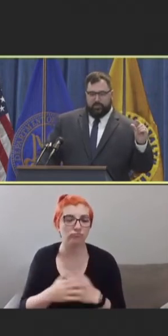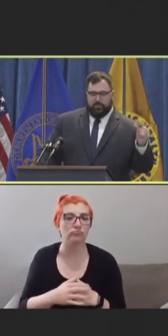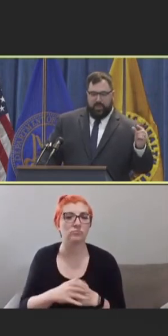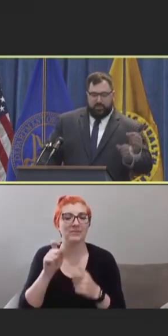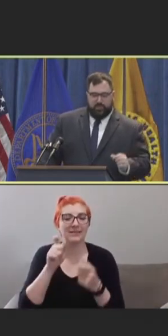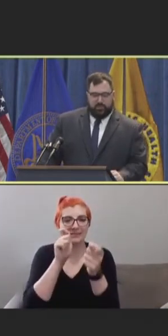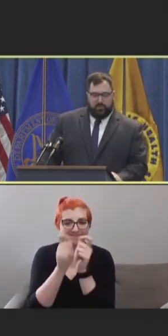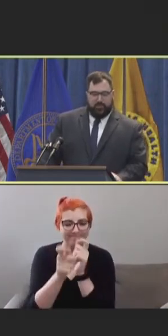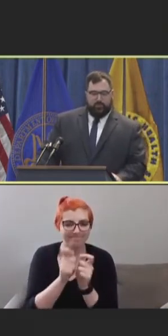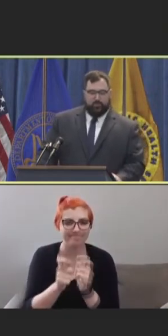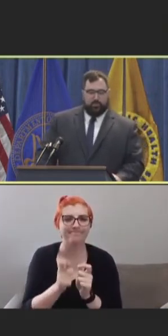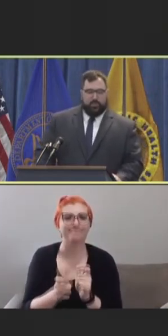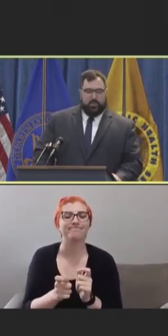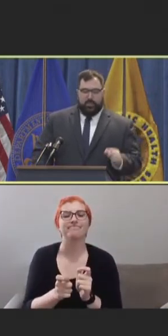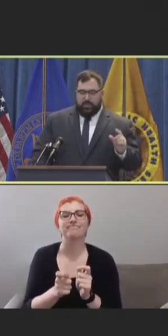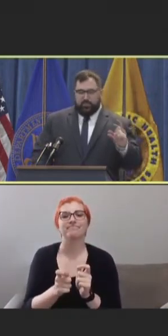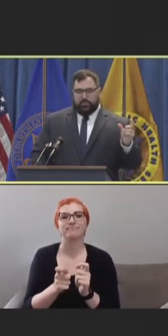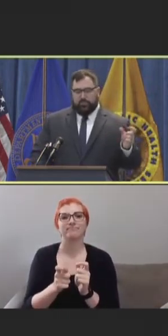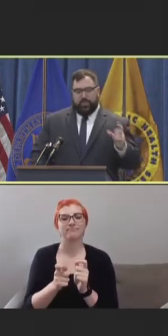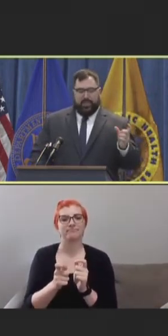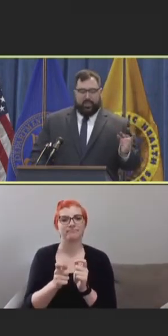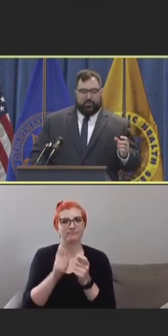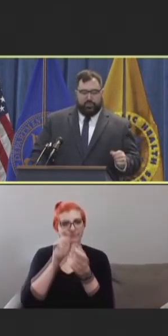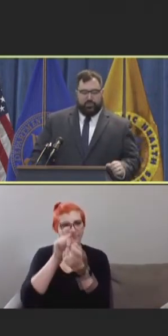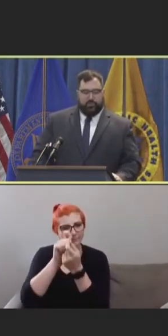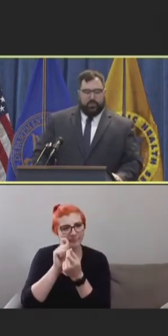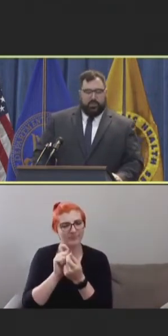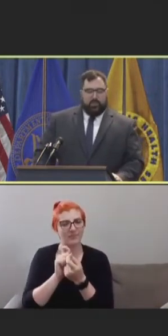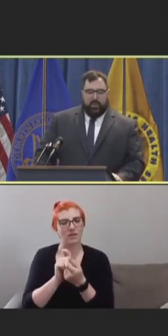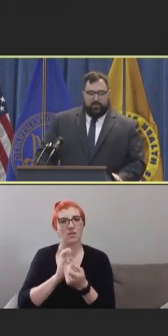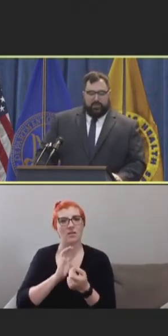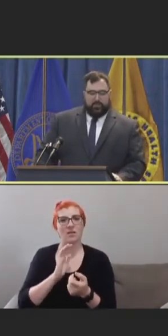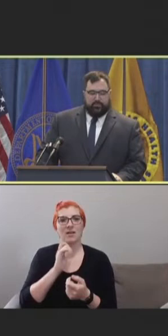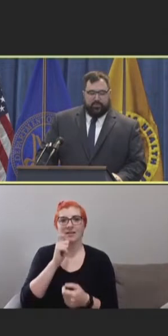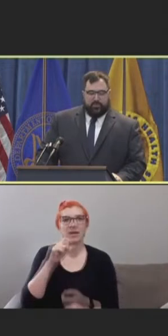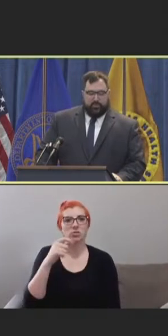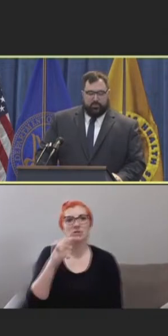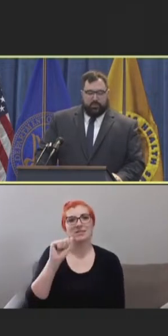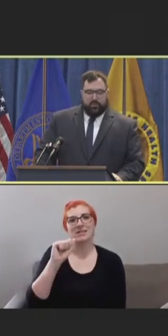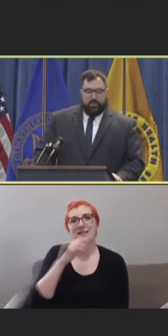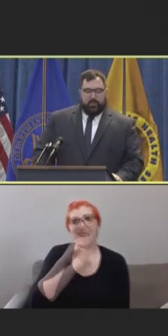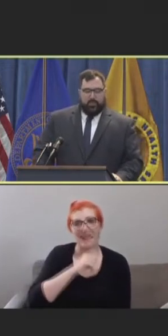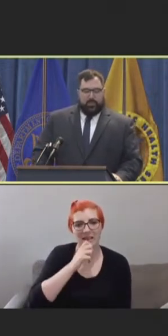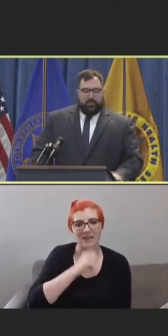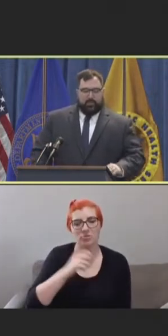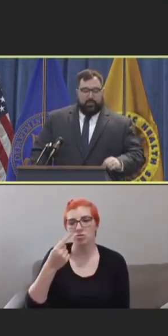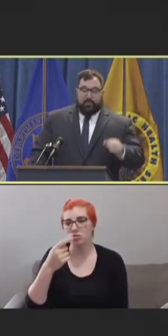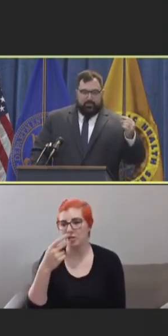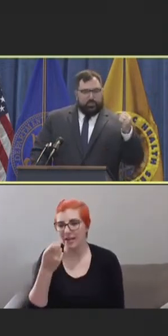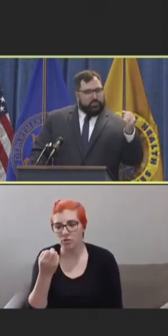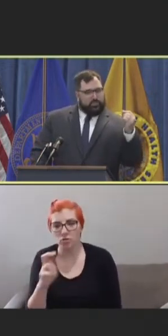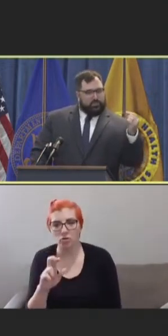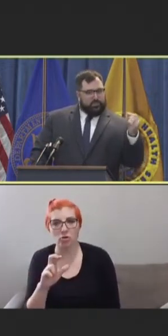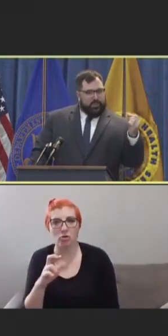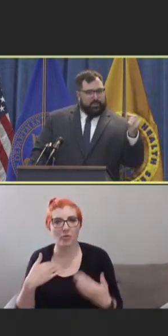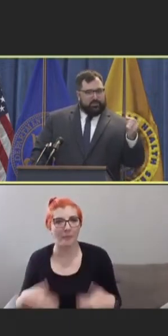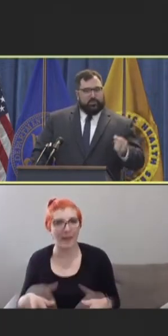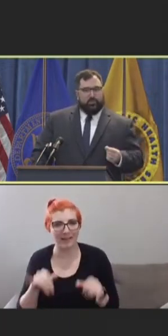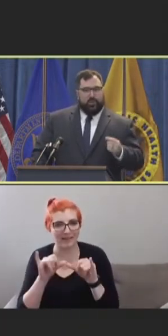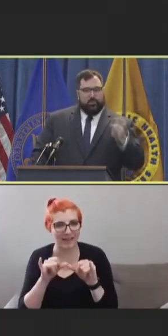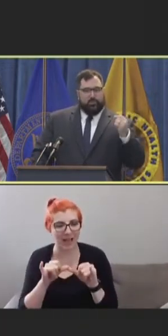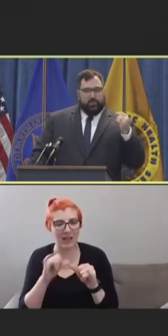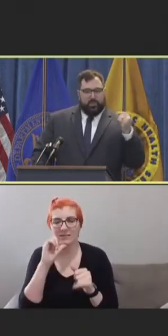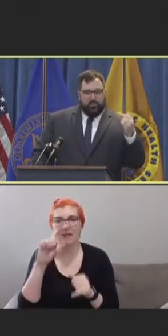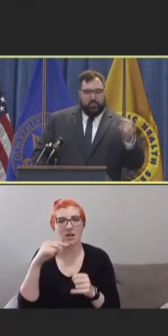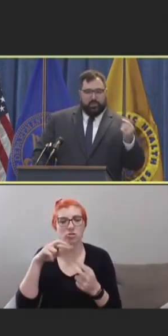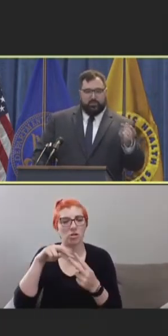vaccination strategies and platforms, not just to the age, gender, body size of the individual, and not even just the genetics,